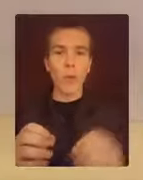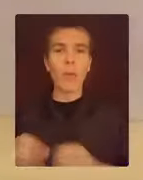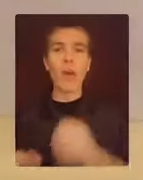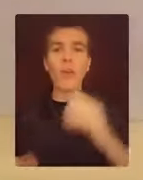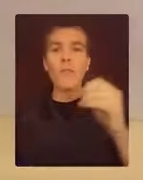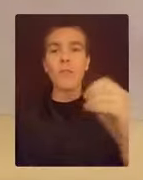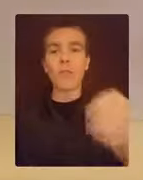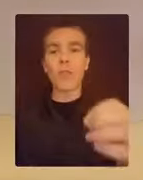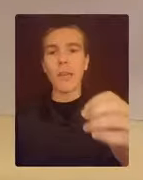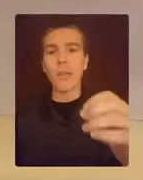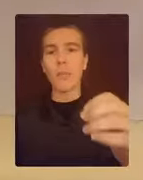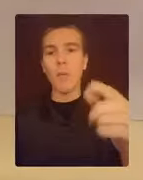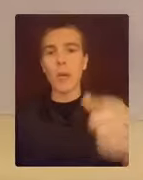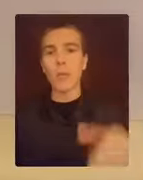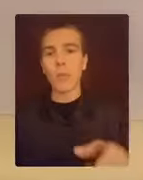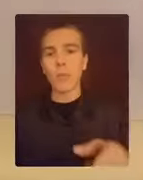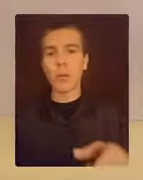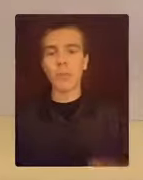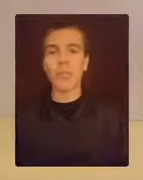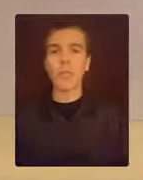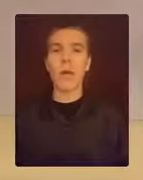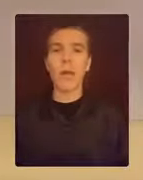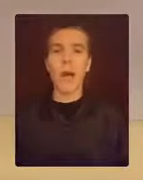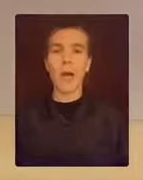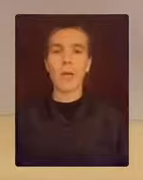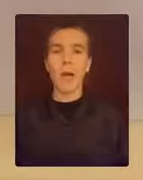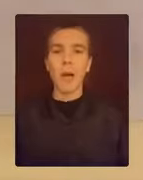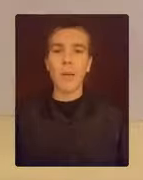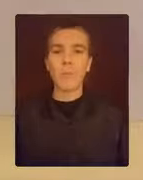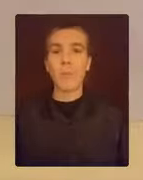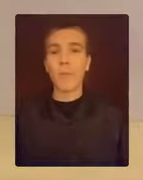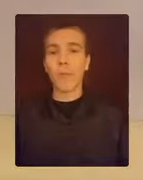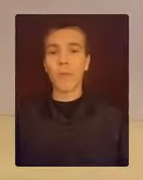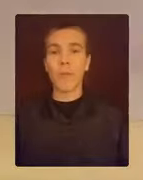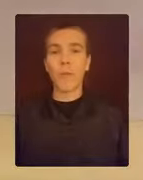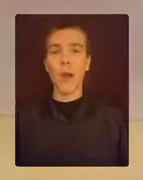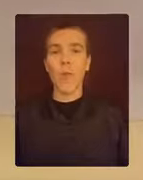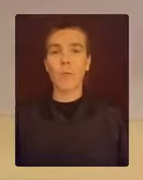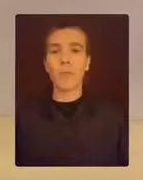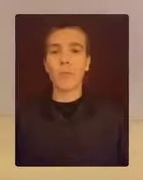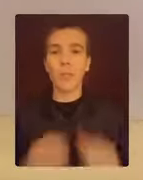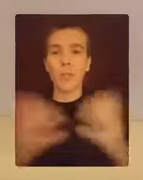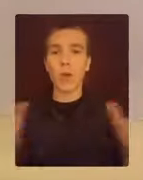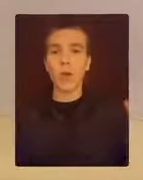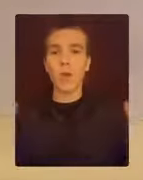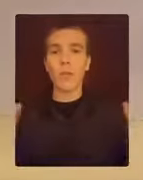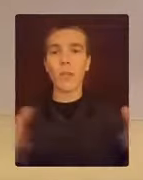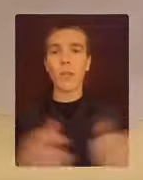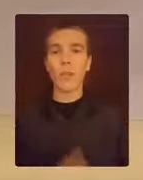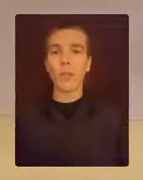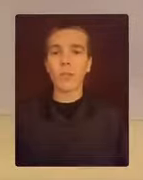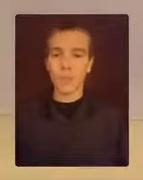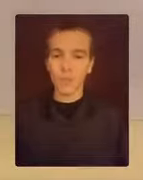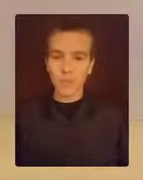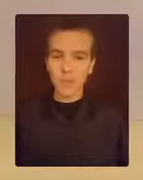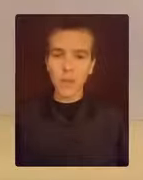There'll be no difference in them and what you're experiencing right now, except for you have complete control over the